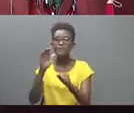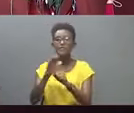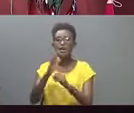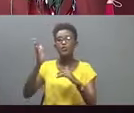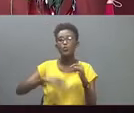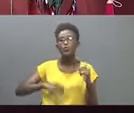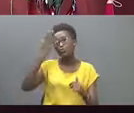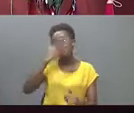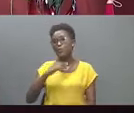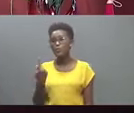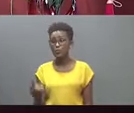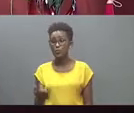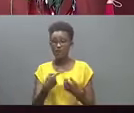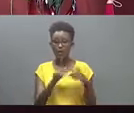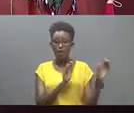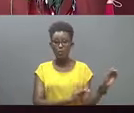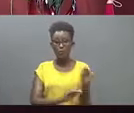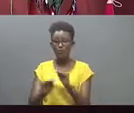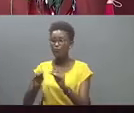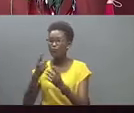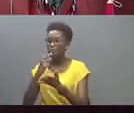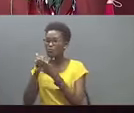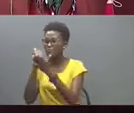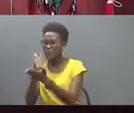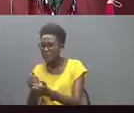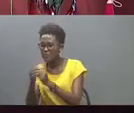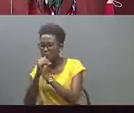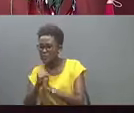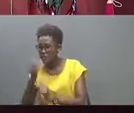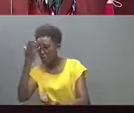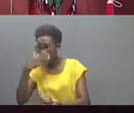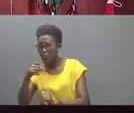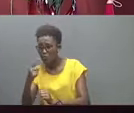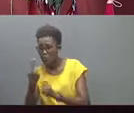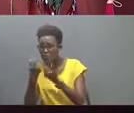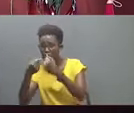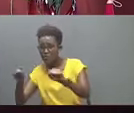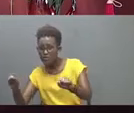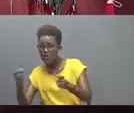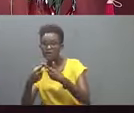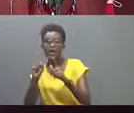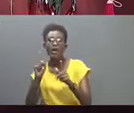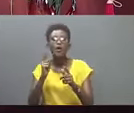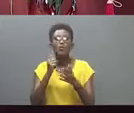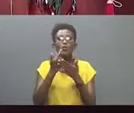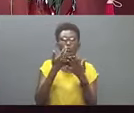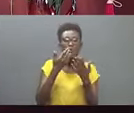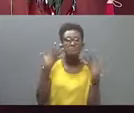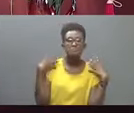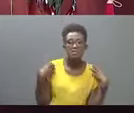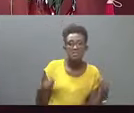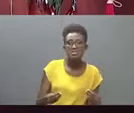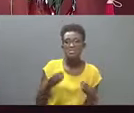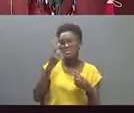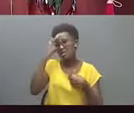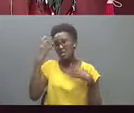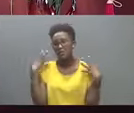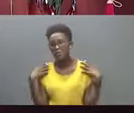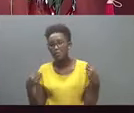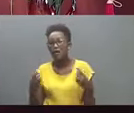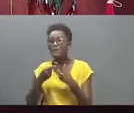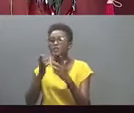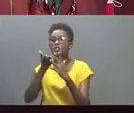we moved deliverance of individuals. Twarenze kubohoka k'umuntu umwe. Delivering from sickness, delivering them from sickness through